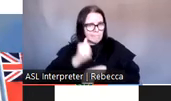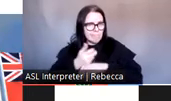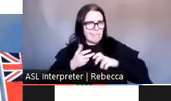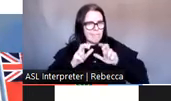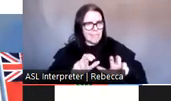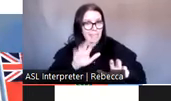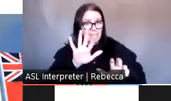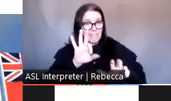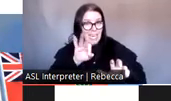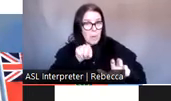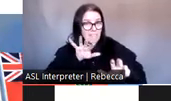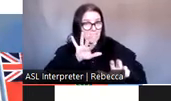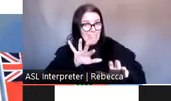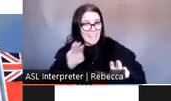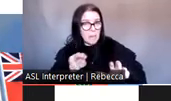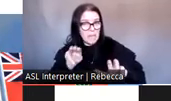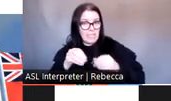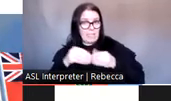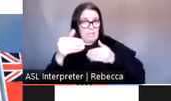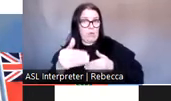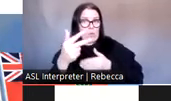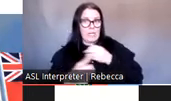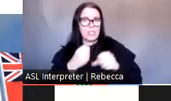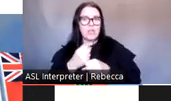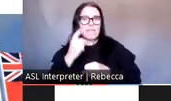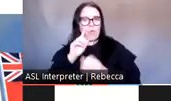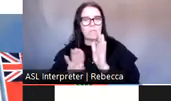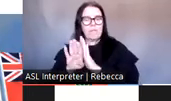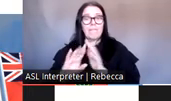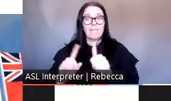over 3 years to create our first micro-credential strategy.